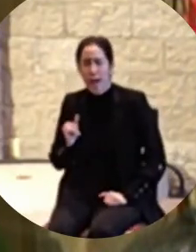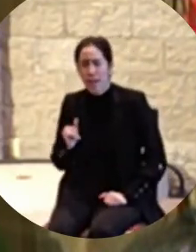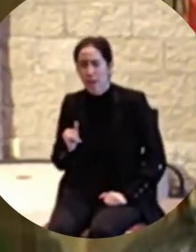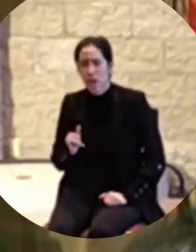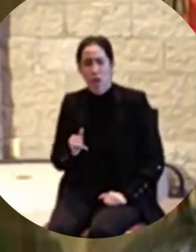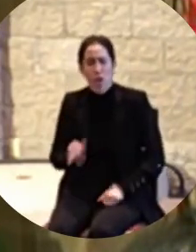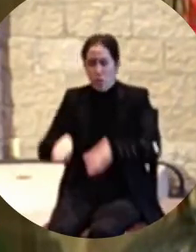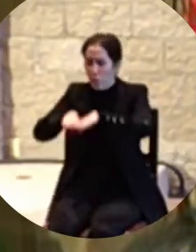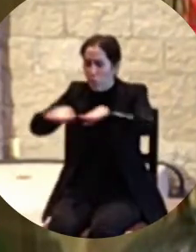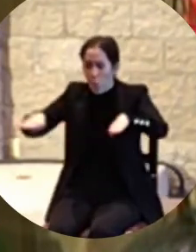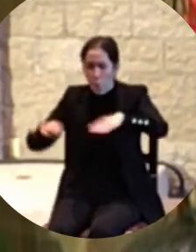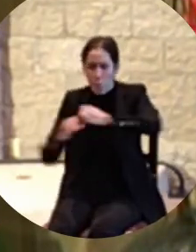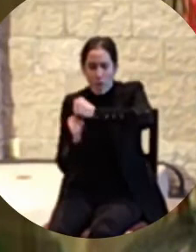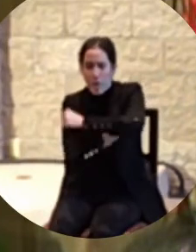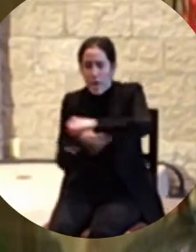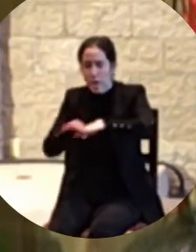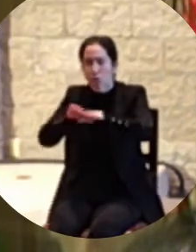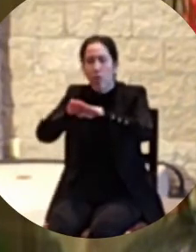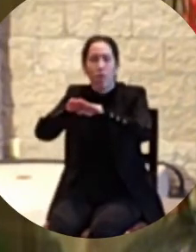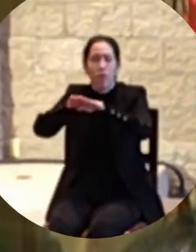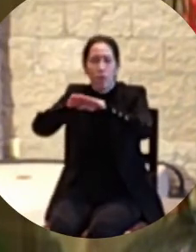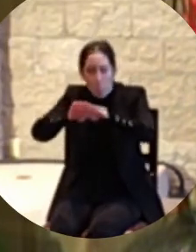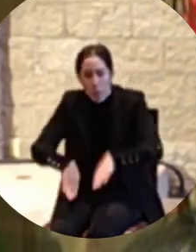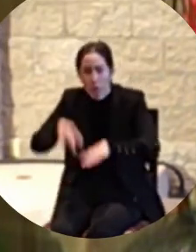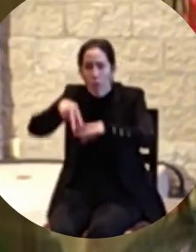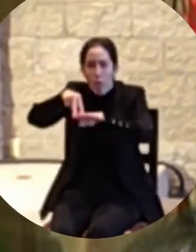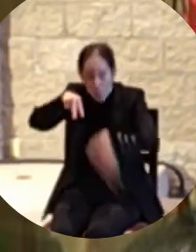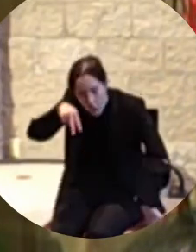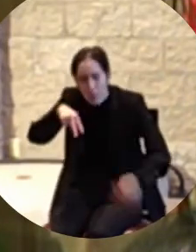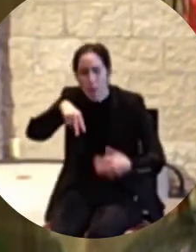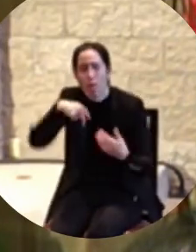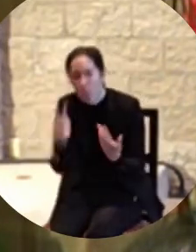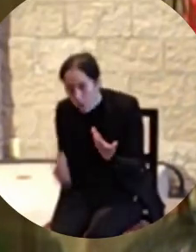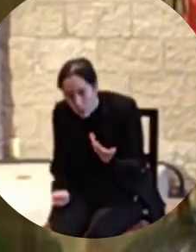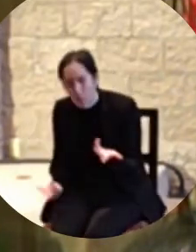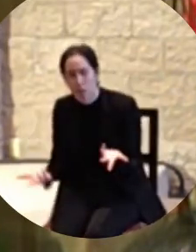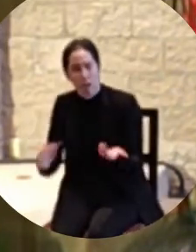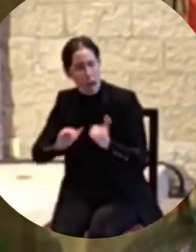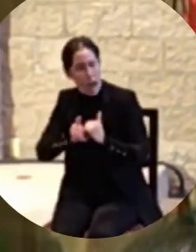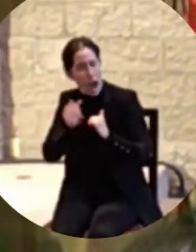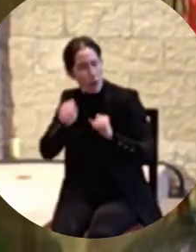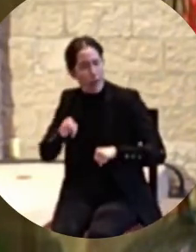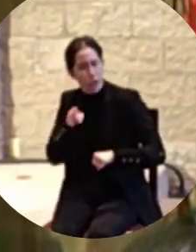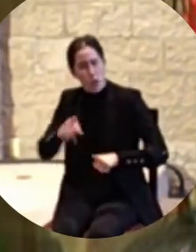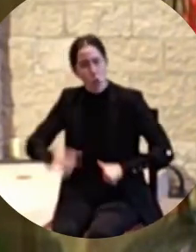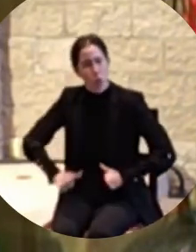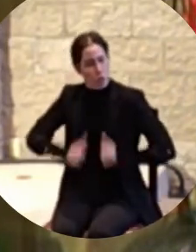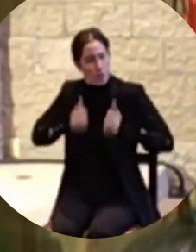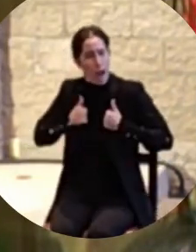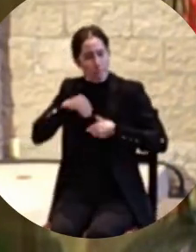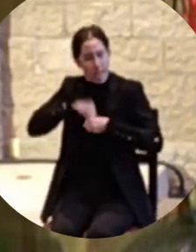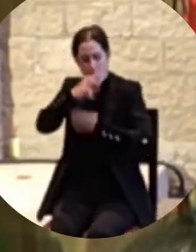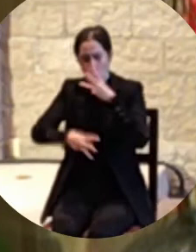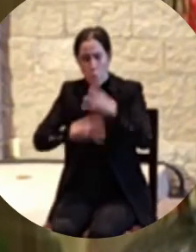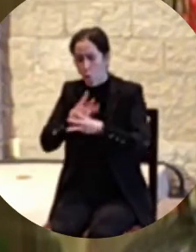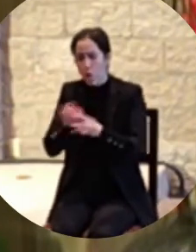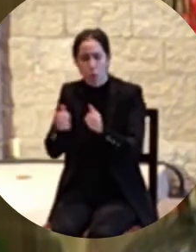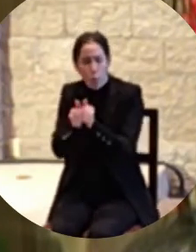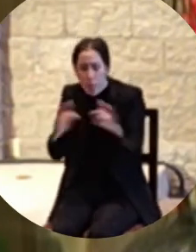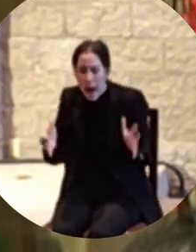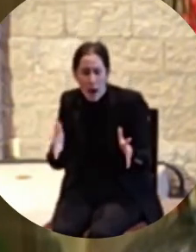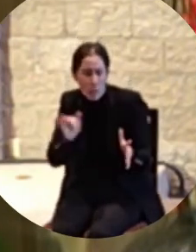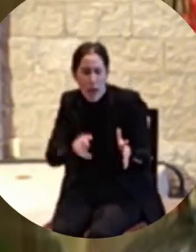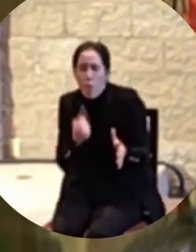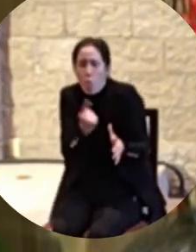How can you possibly live in a world without the one that you love? Yes, we don't have